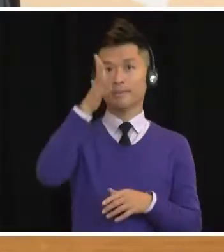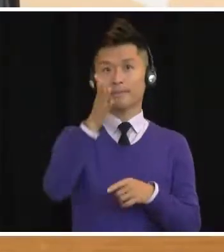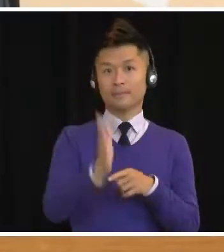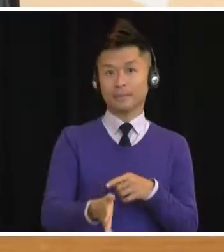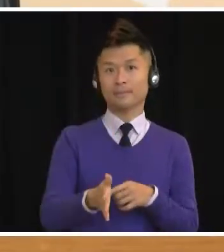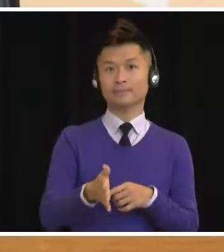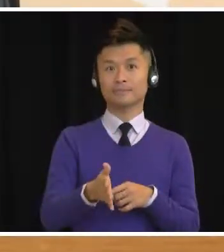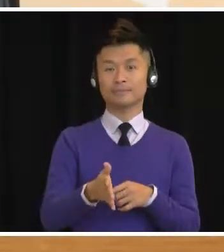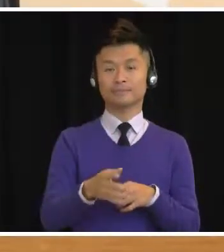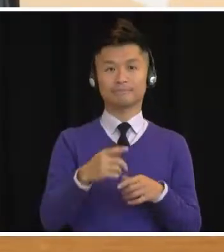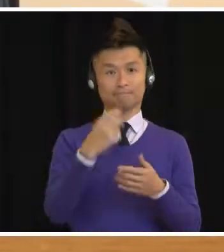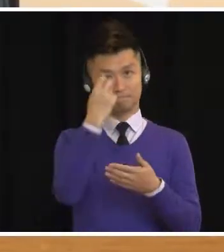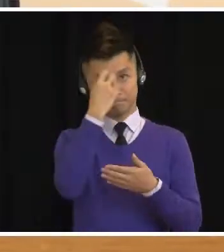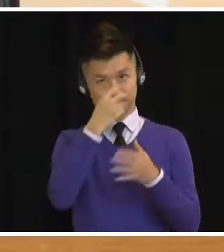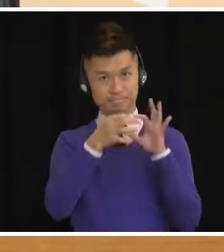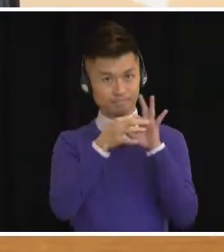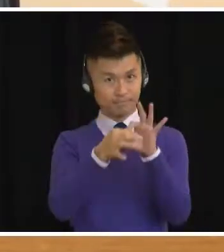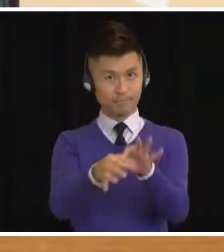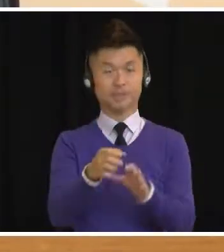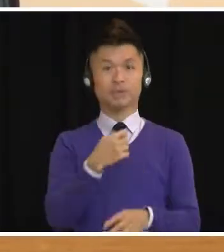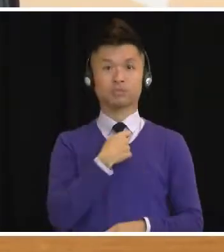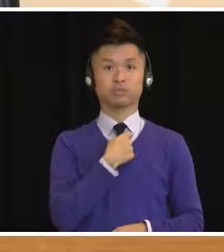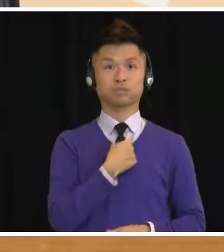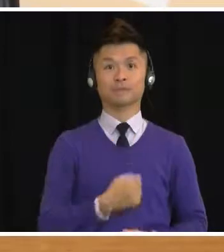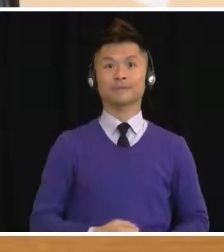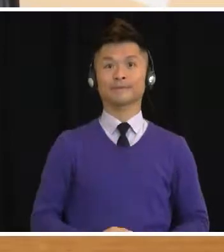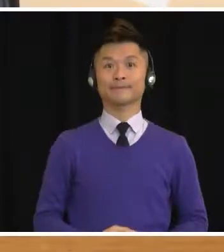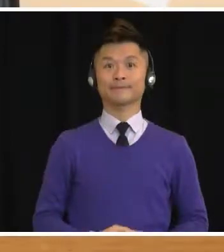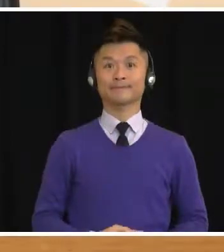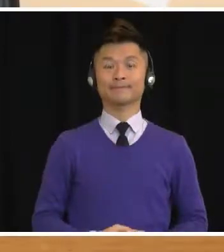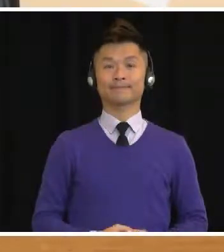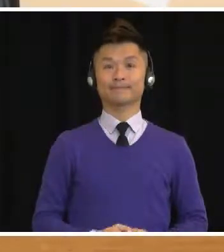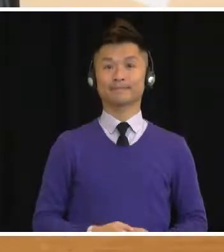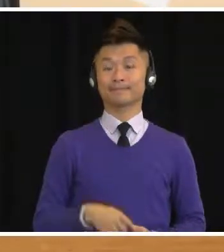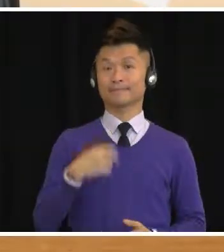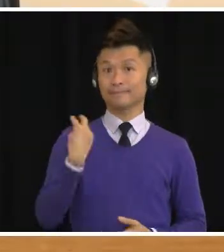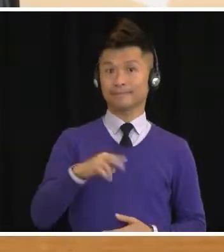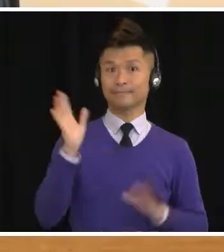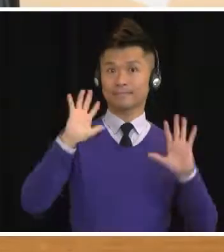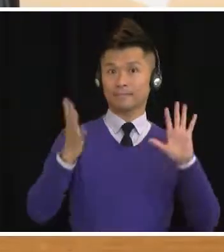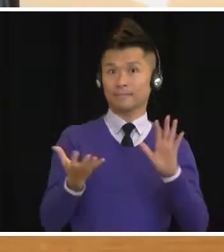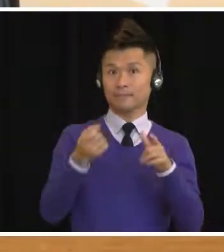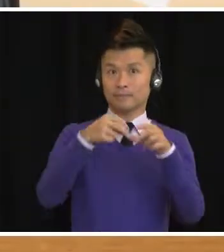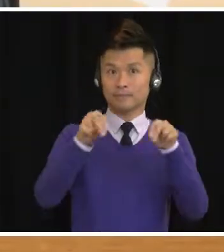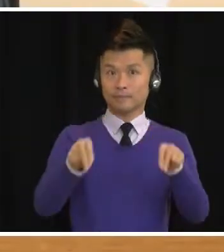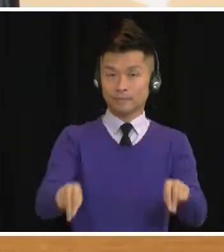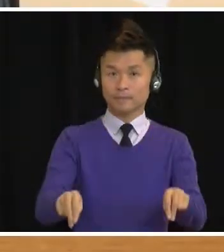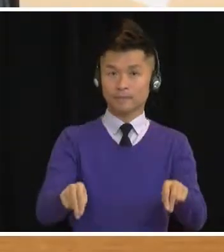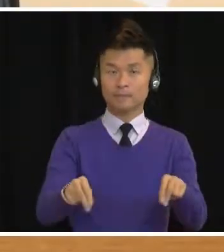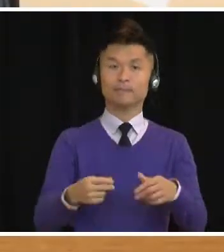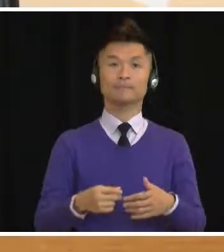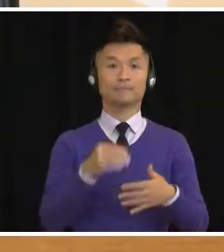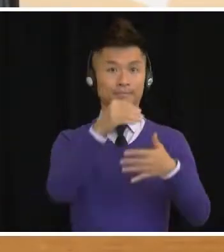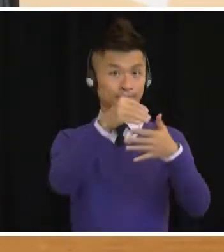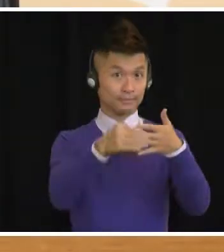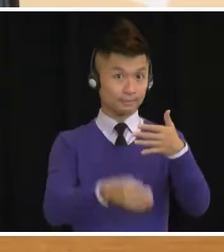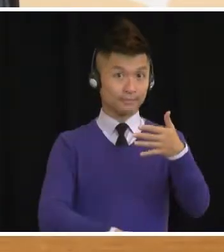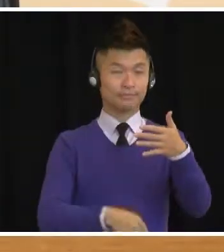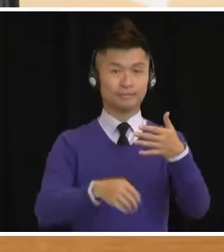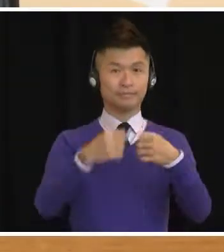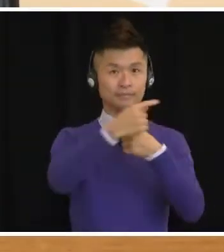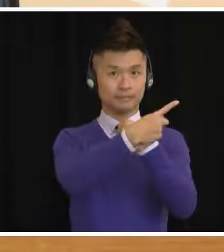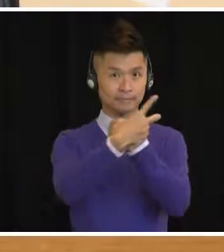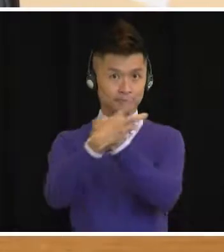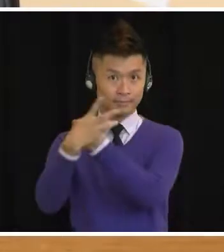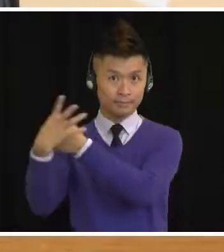the clustering of the articles of the Convention. As you know, there are 41 substantive articles